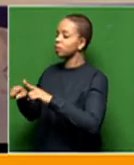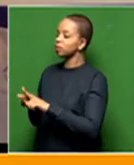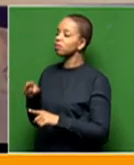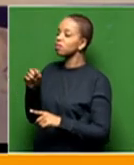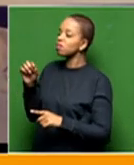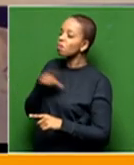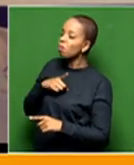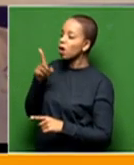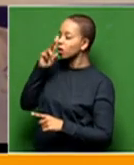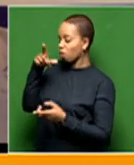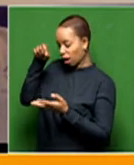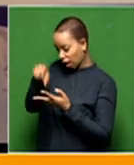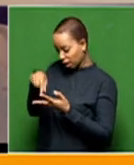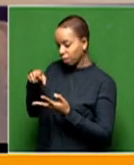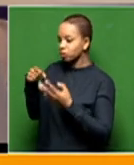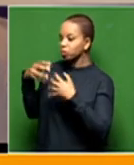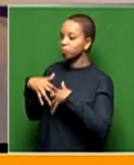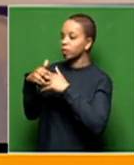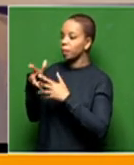event.